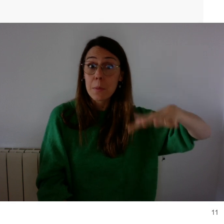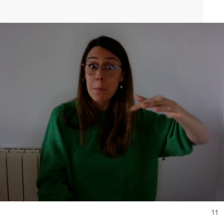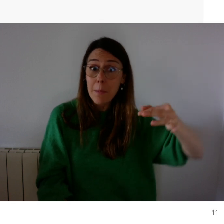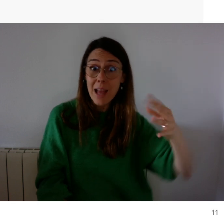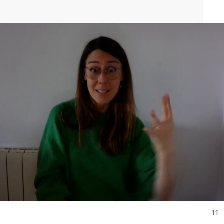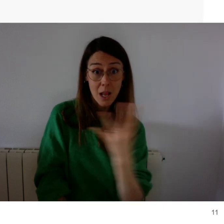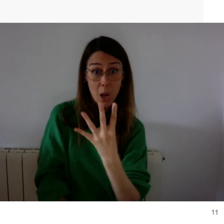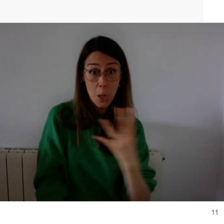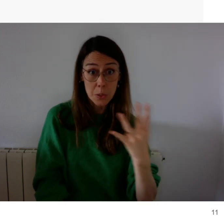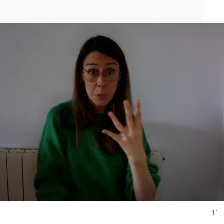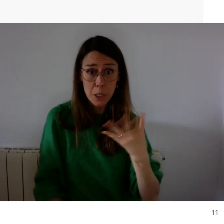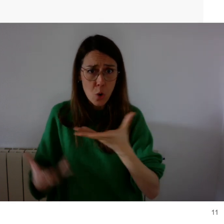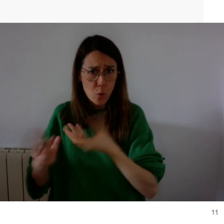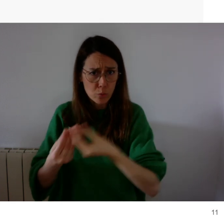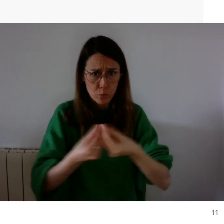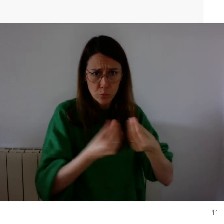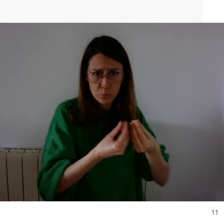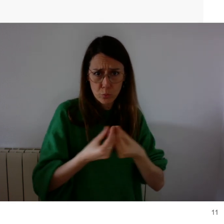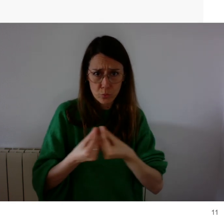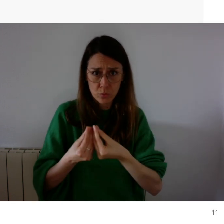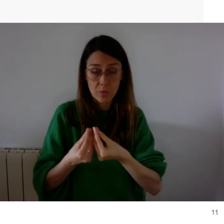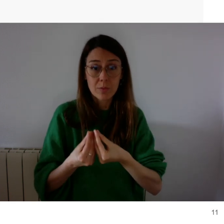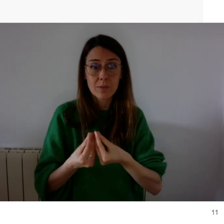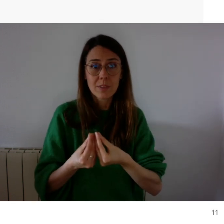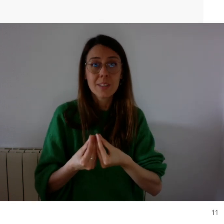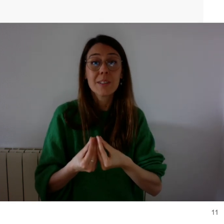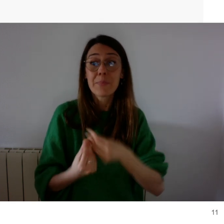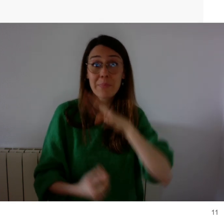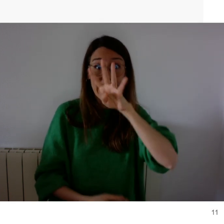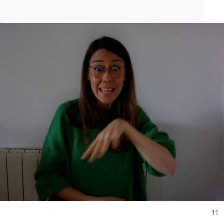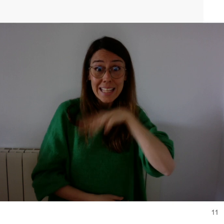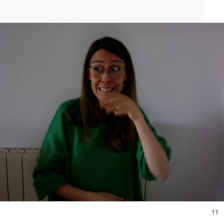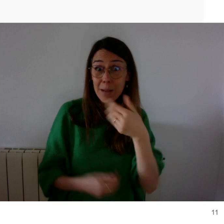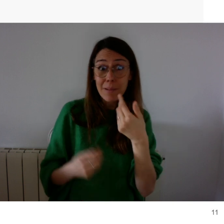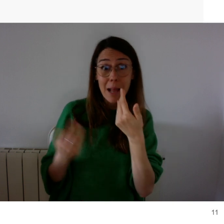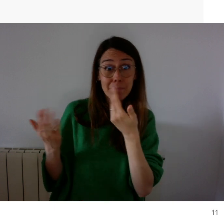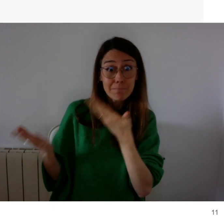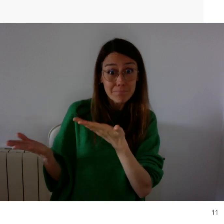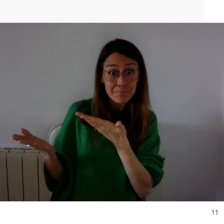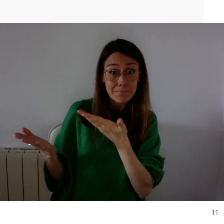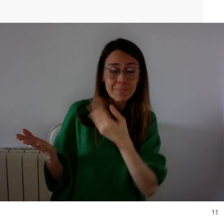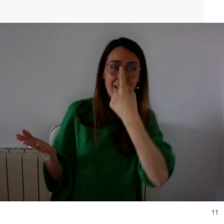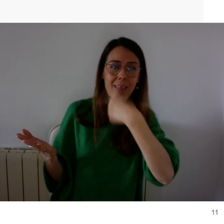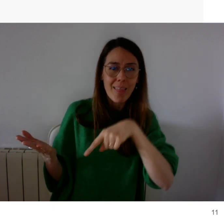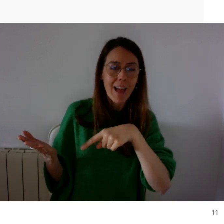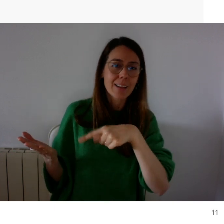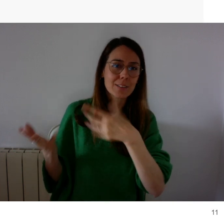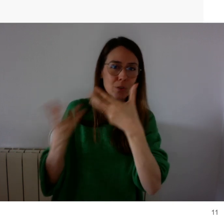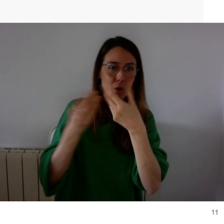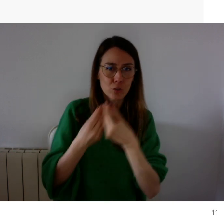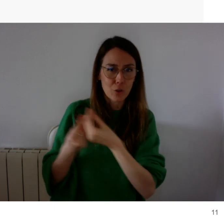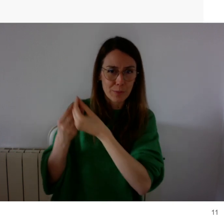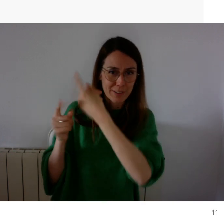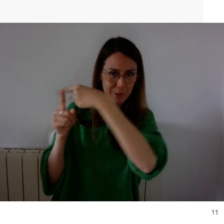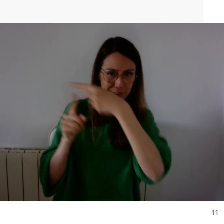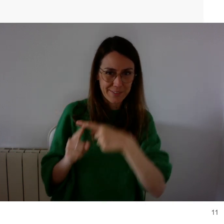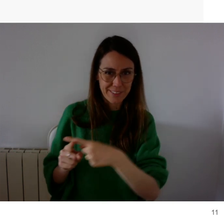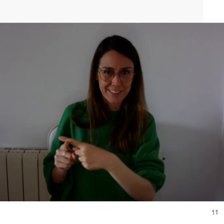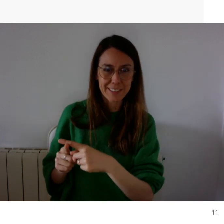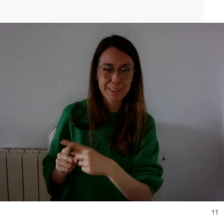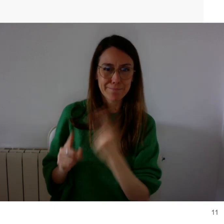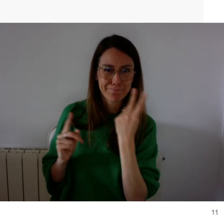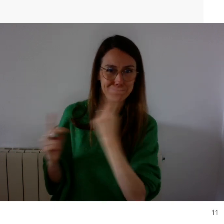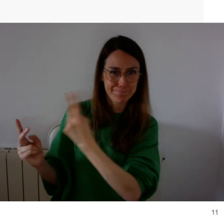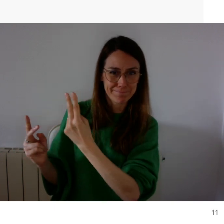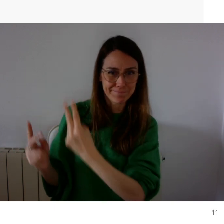fingers were spread or not. And in the picture in the slide, you can see an example of possible